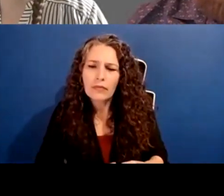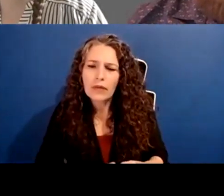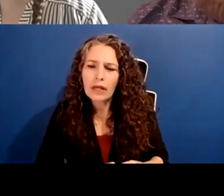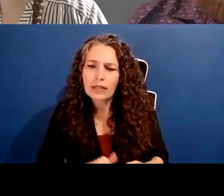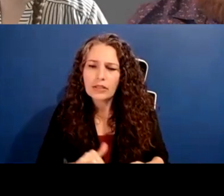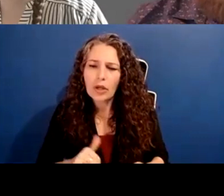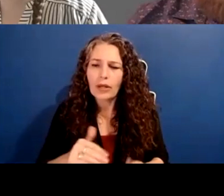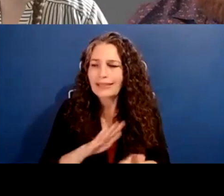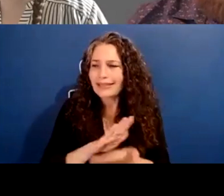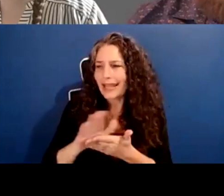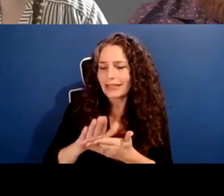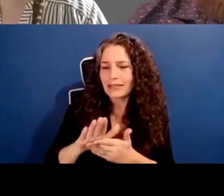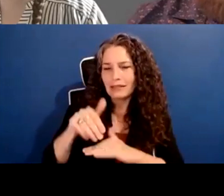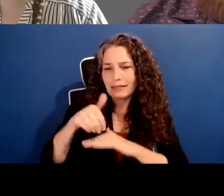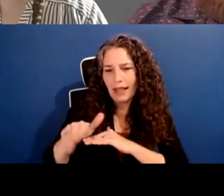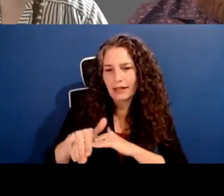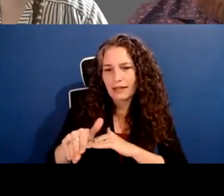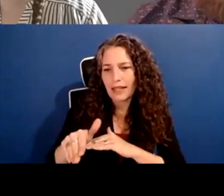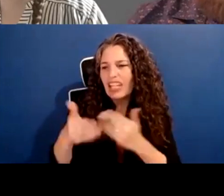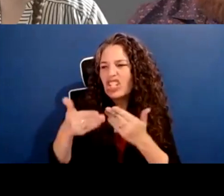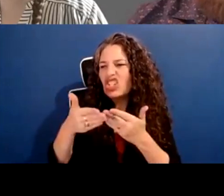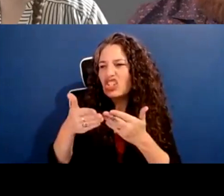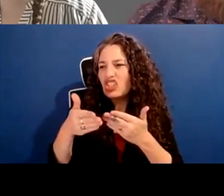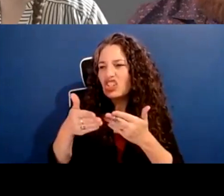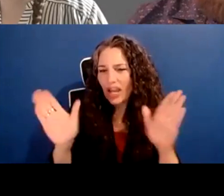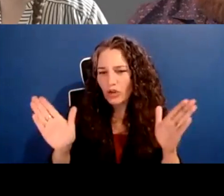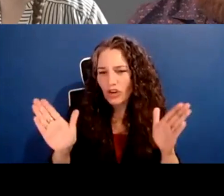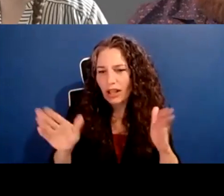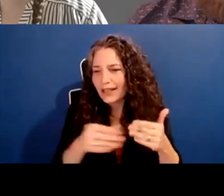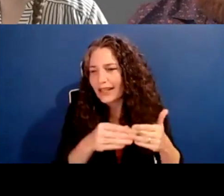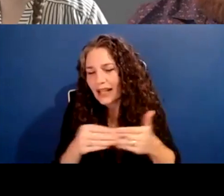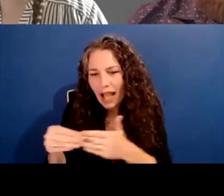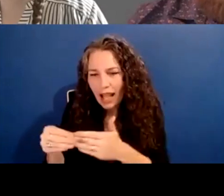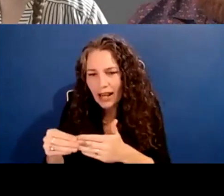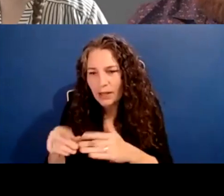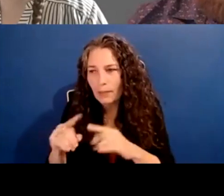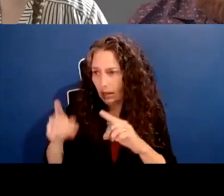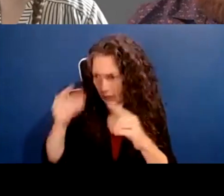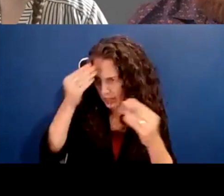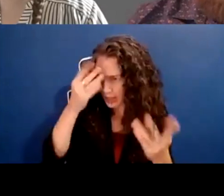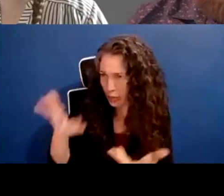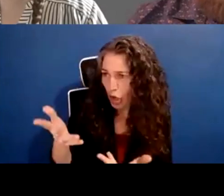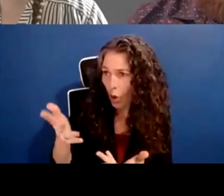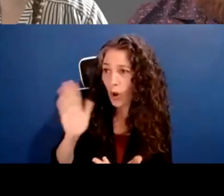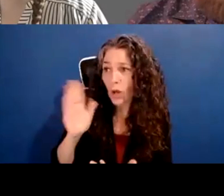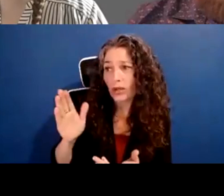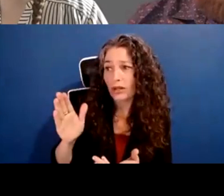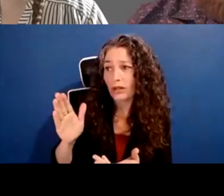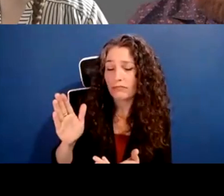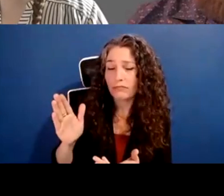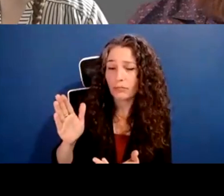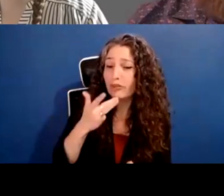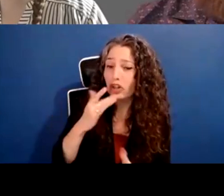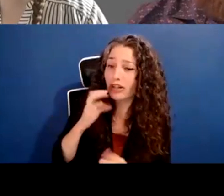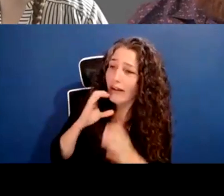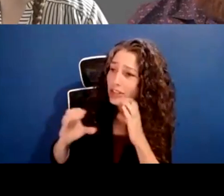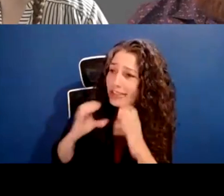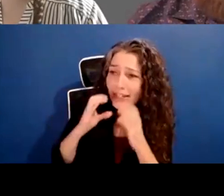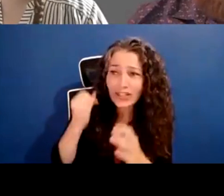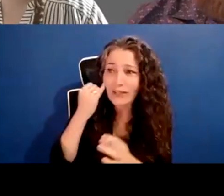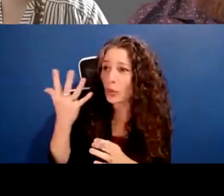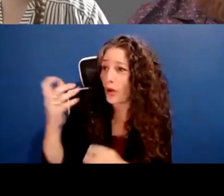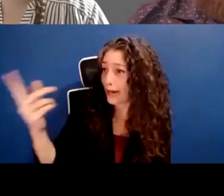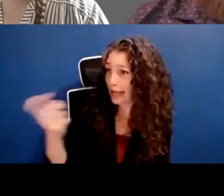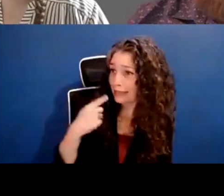but it's very conversational. So feel free to ask me questions as well, and we can just chat. And yeah, if I couldn't have a pre-meeting, I